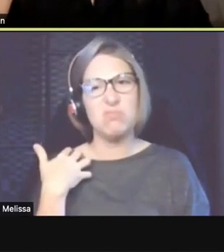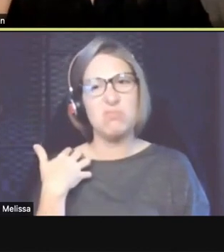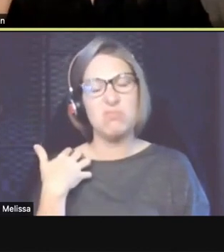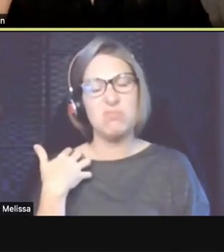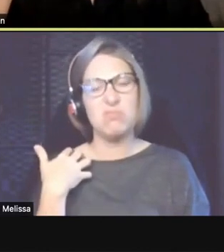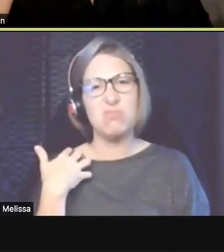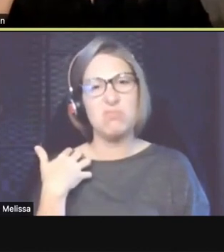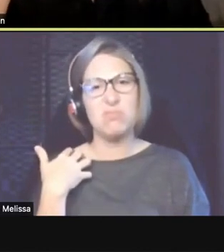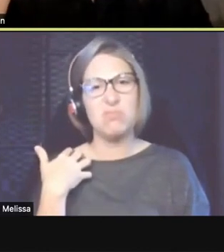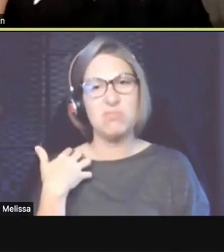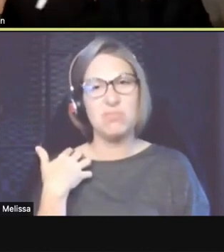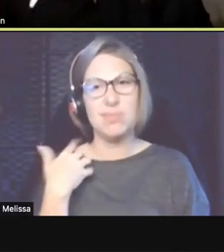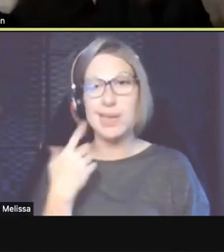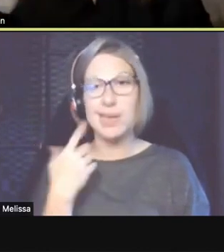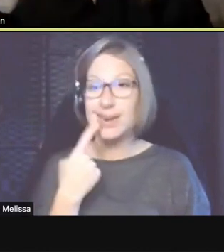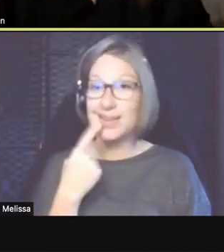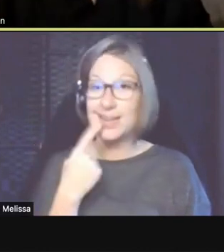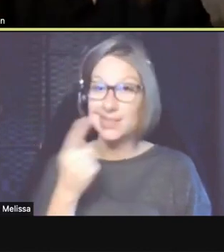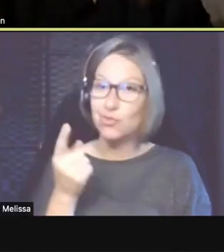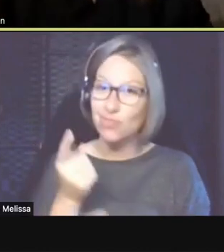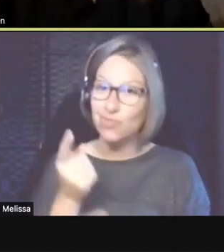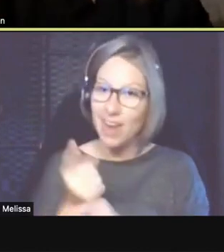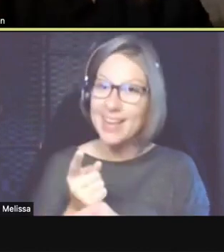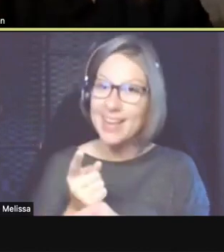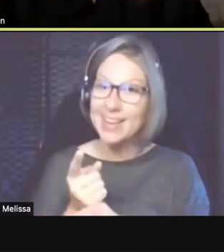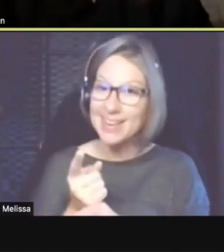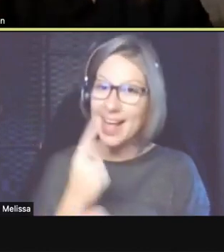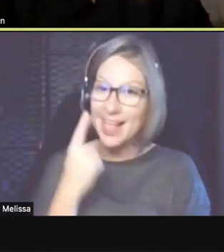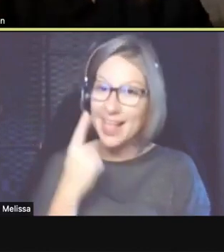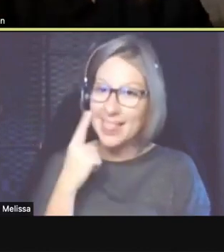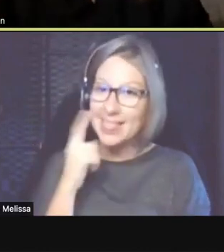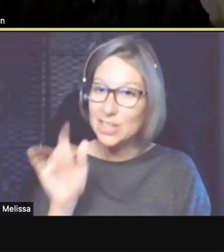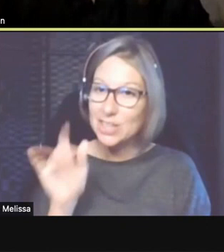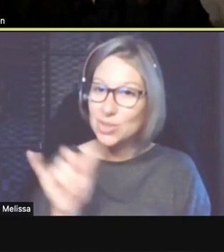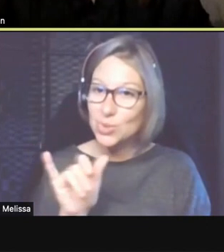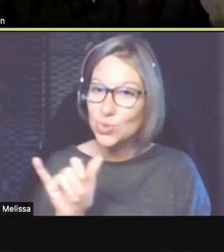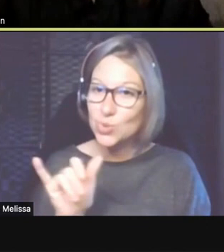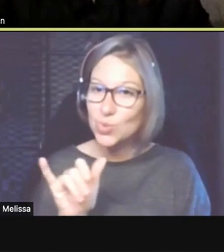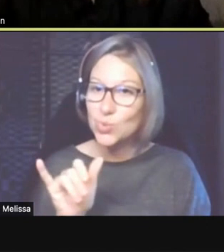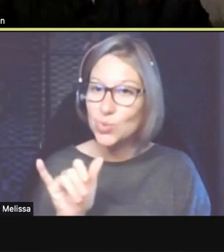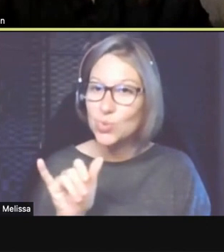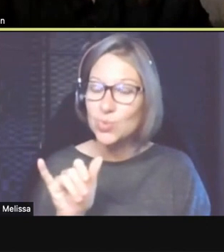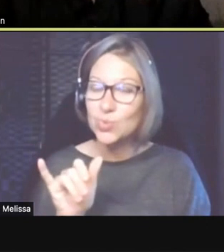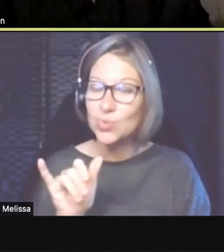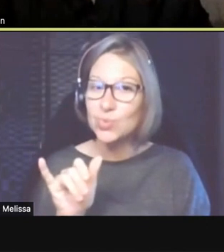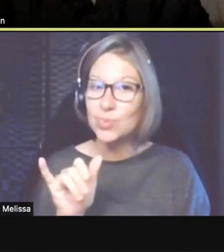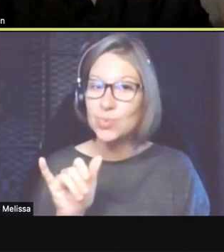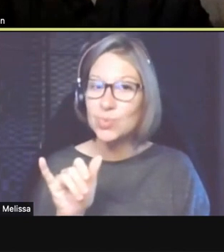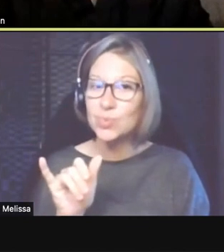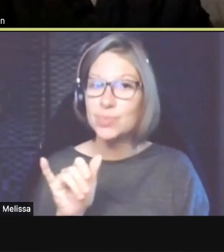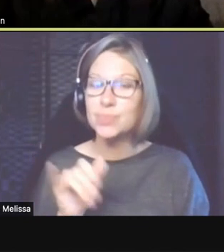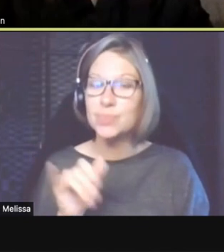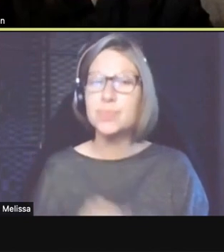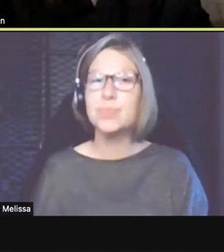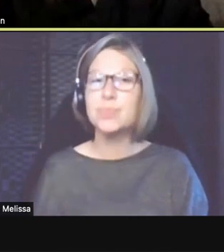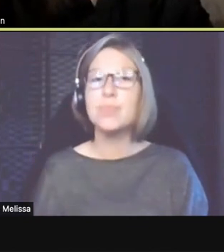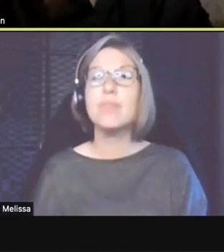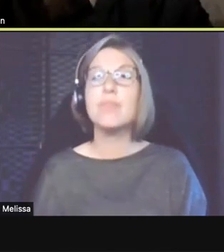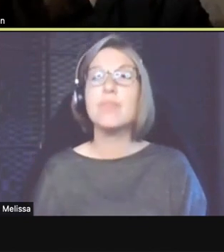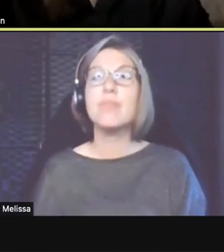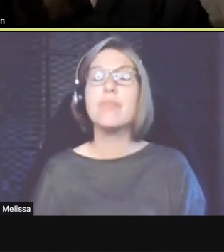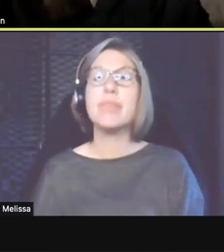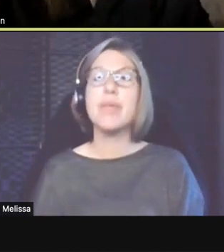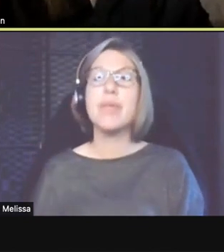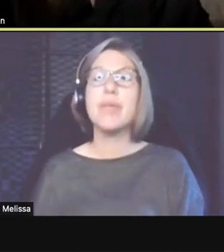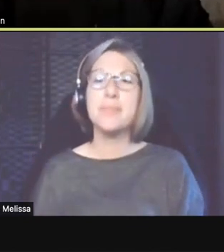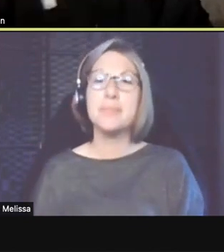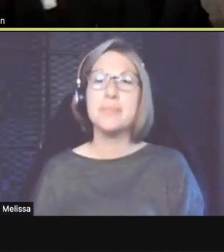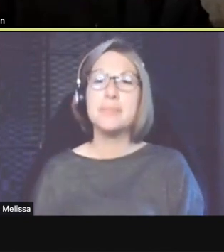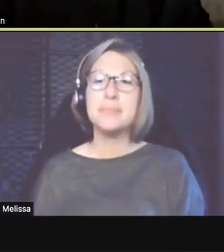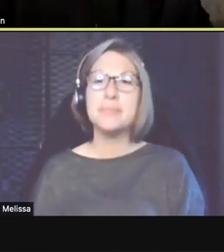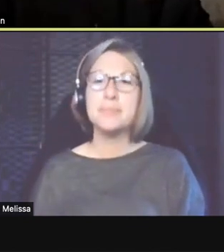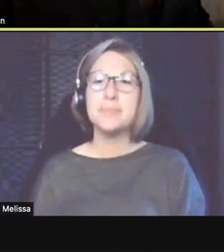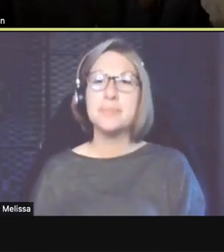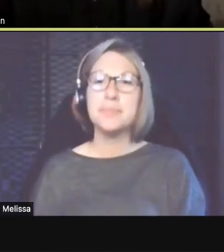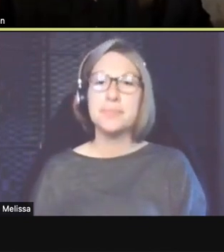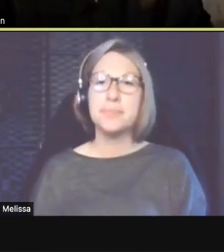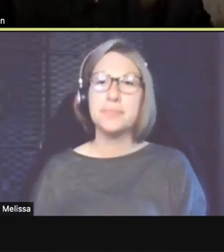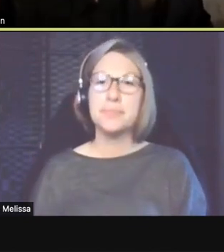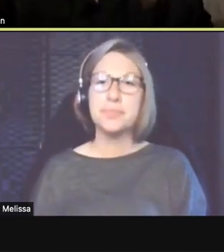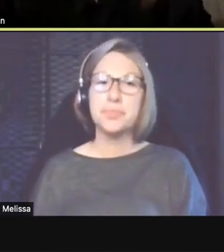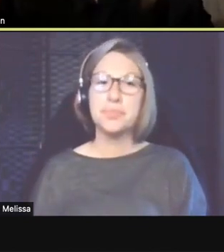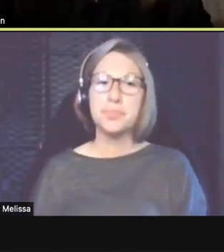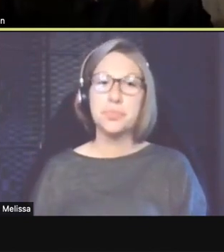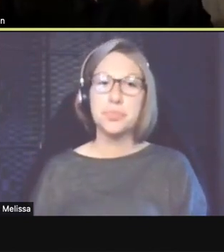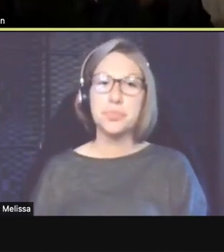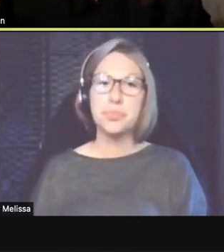true. So the individual with CVI, and then it went on to say, and the person might